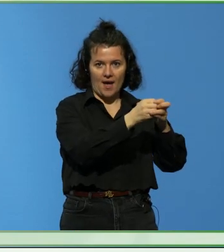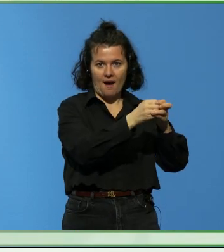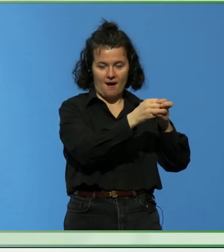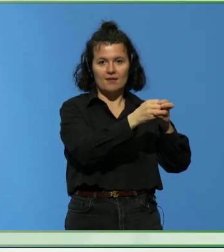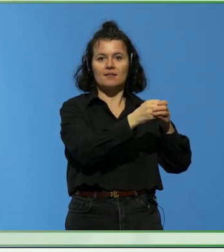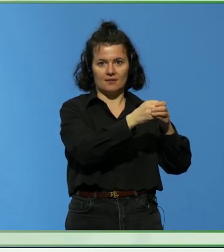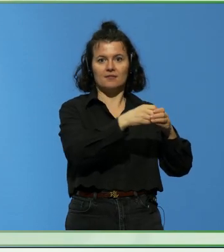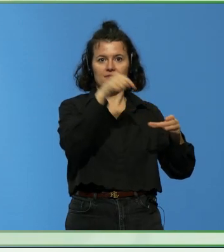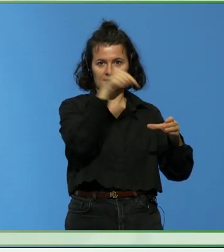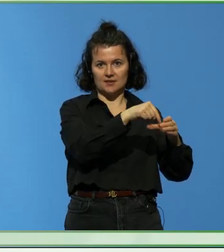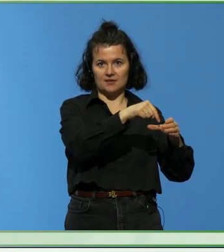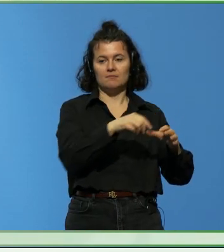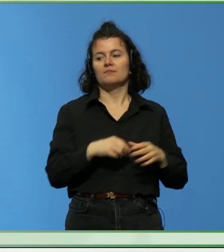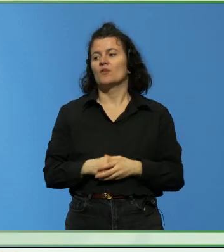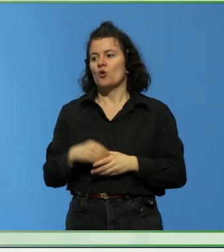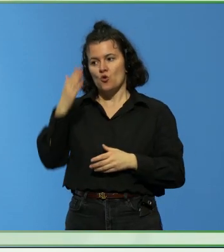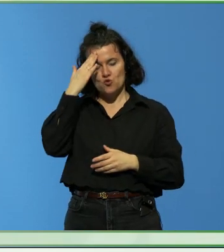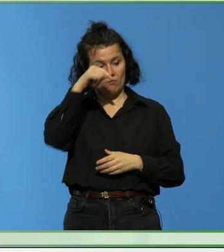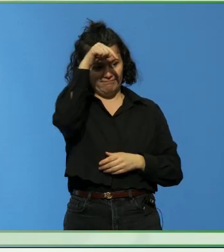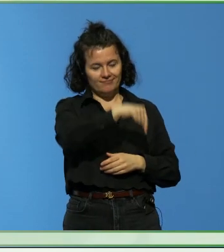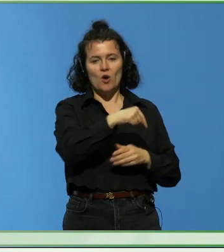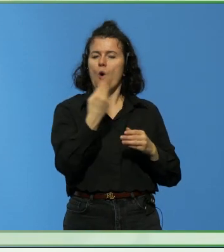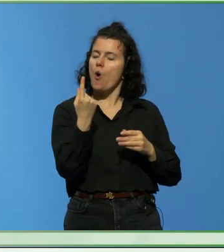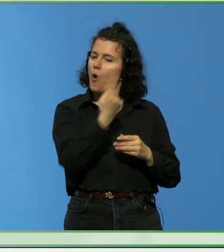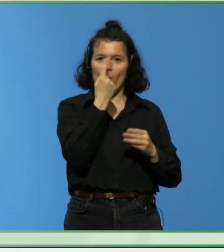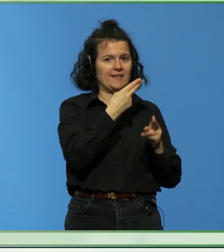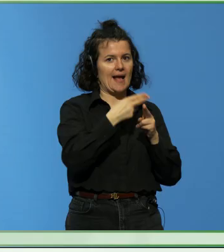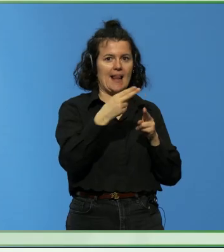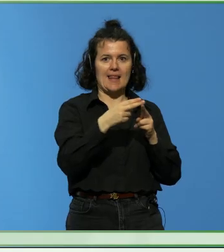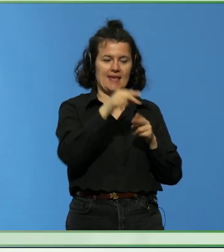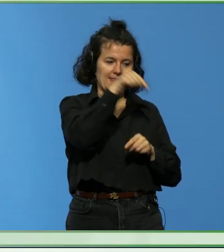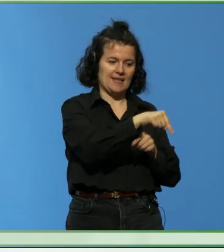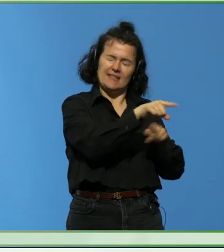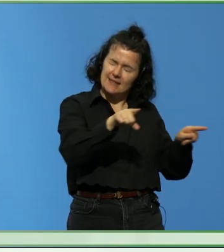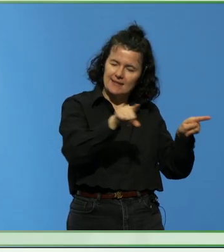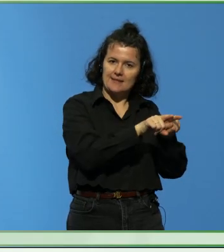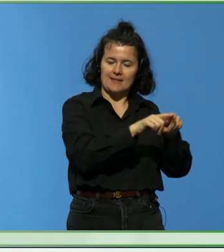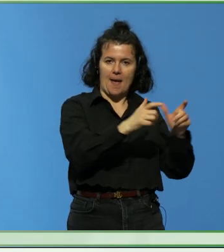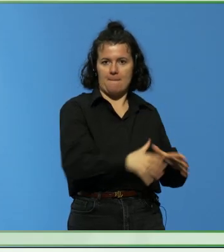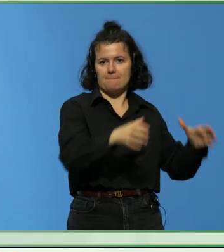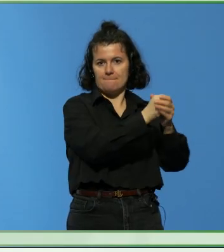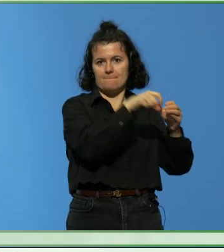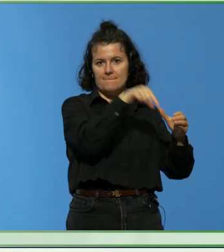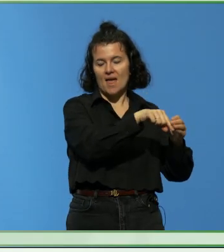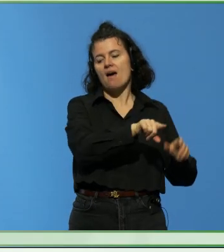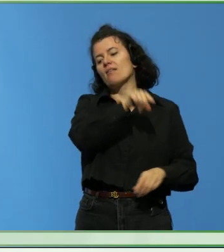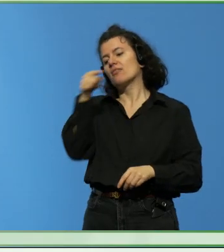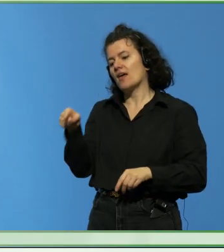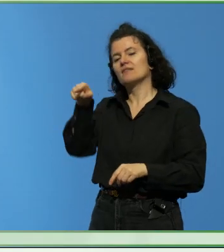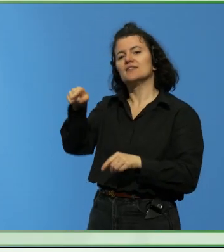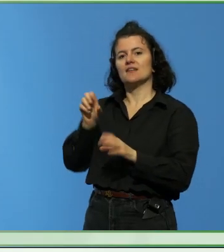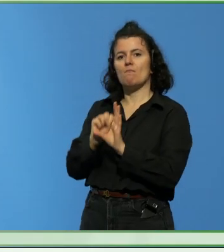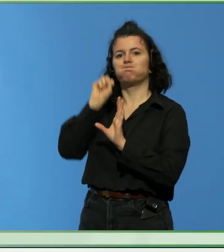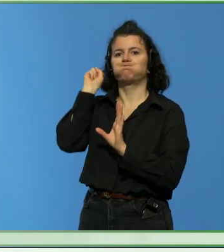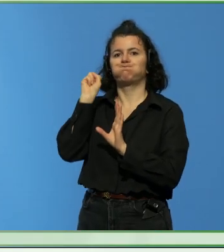they always know where they can get clean menstrual materials. It's always put in the same place. A bin to dispose of the used